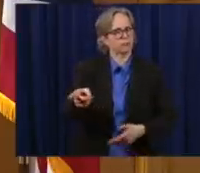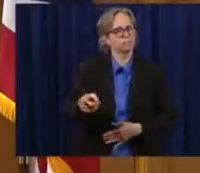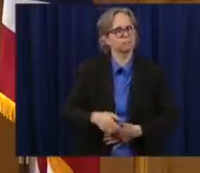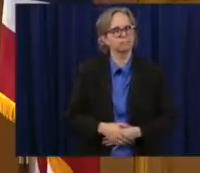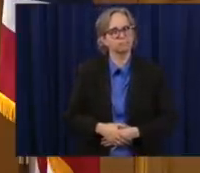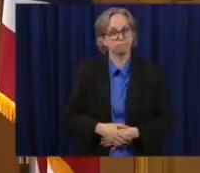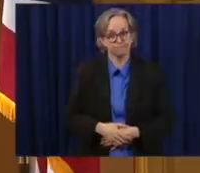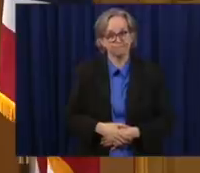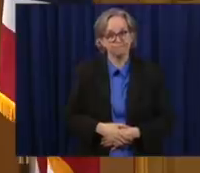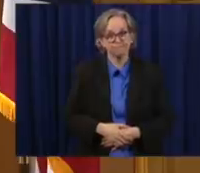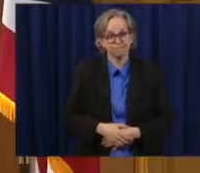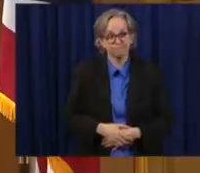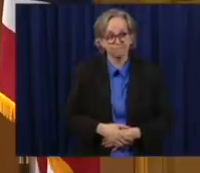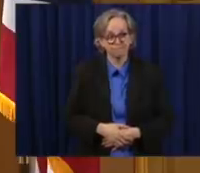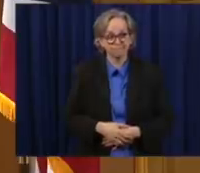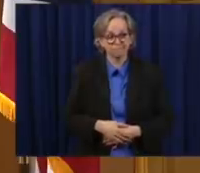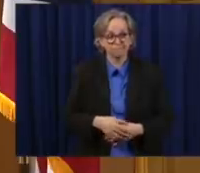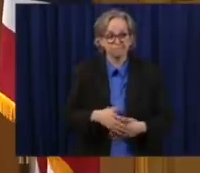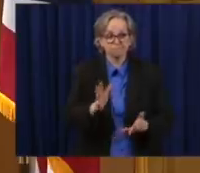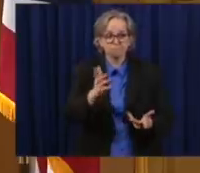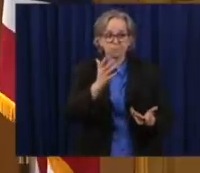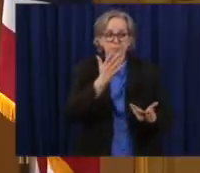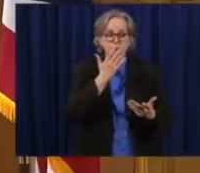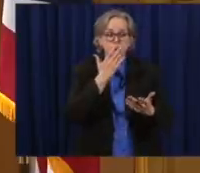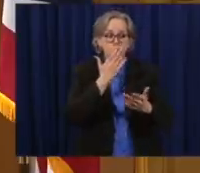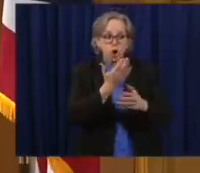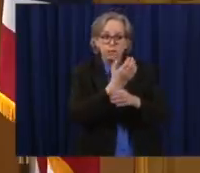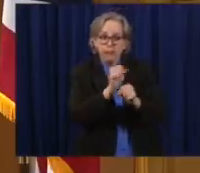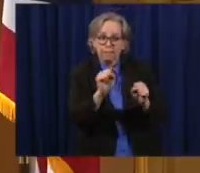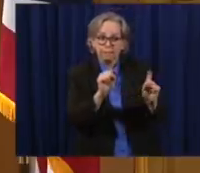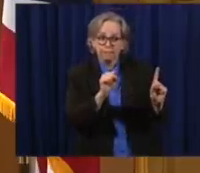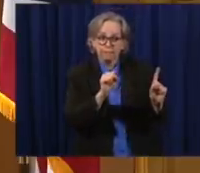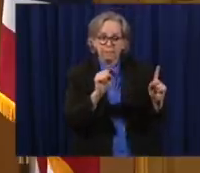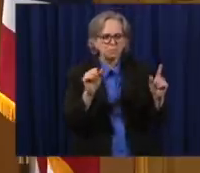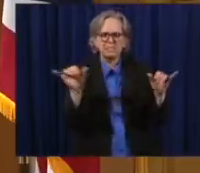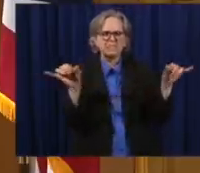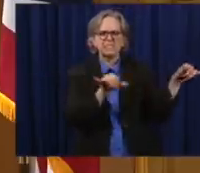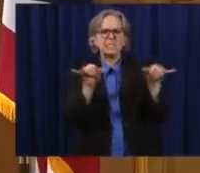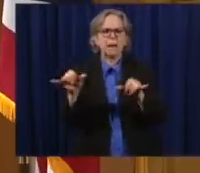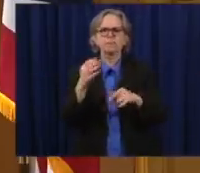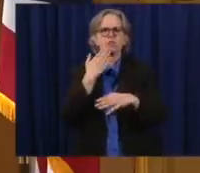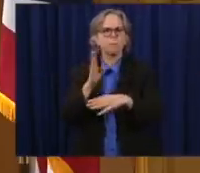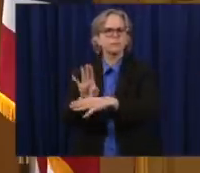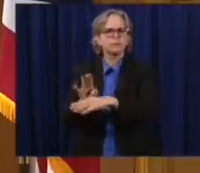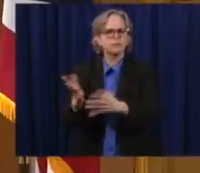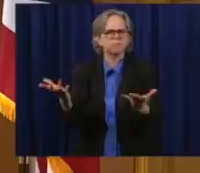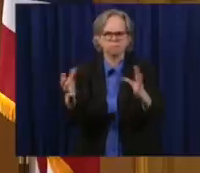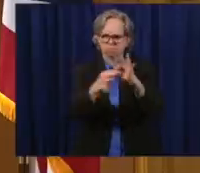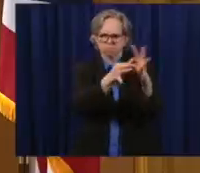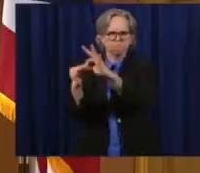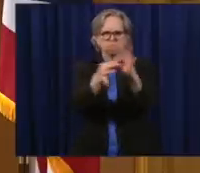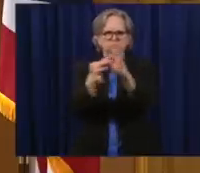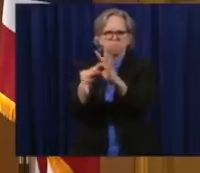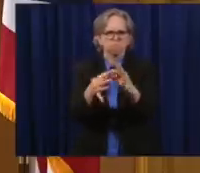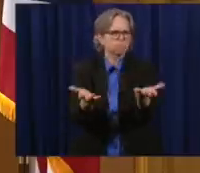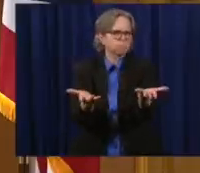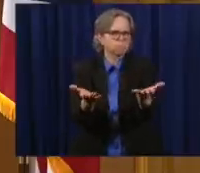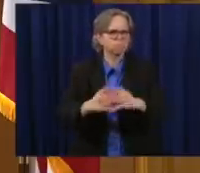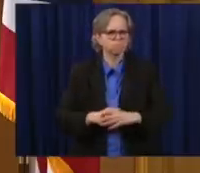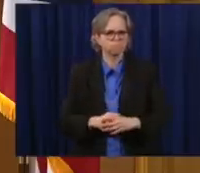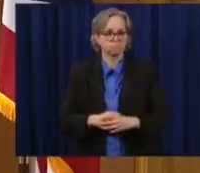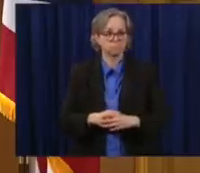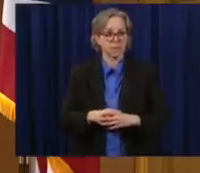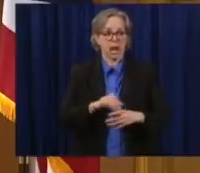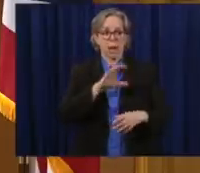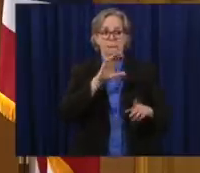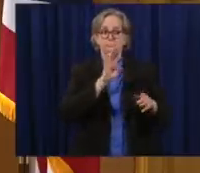Good safety is good business, and vice versa. And companies are going to have an economic incentive that, first of all,